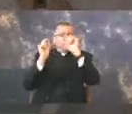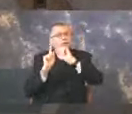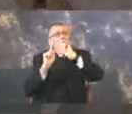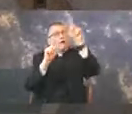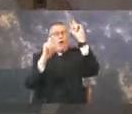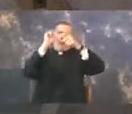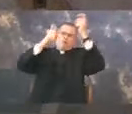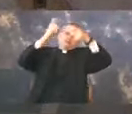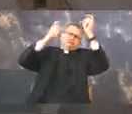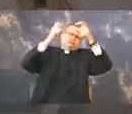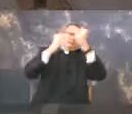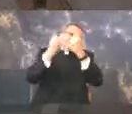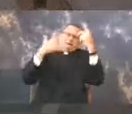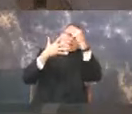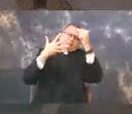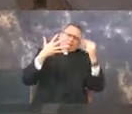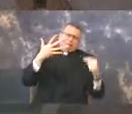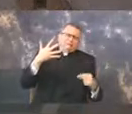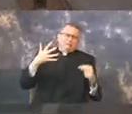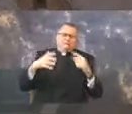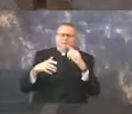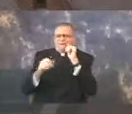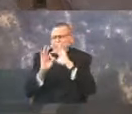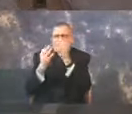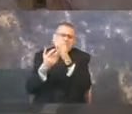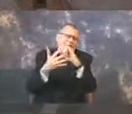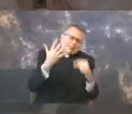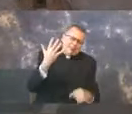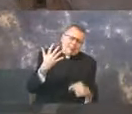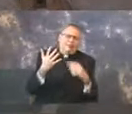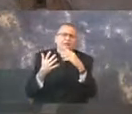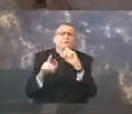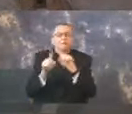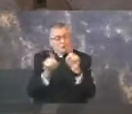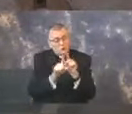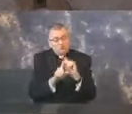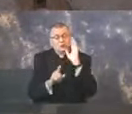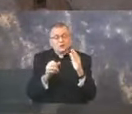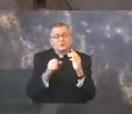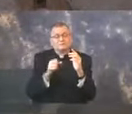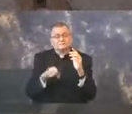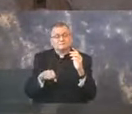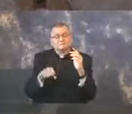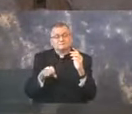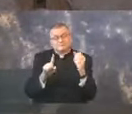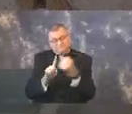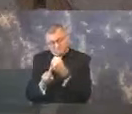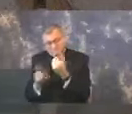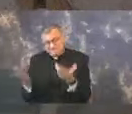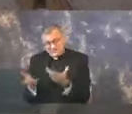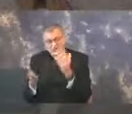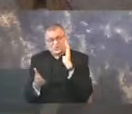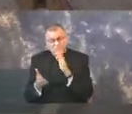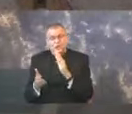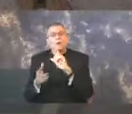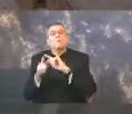children and lands and persecutions and eternal life in the age to come?